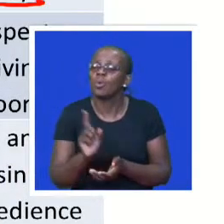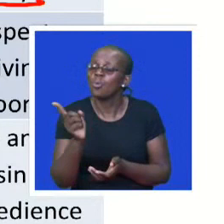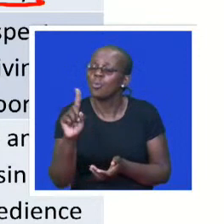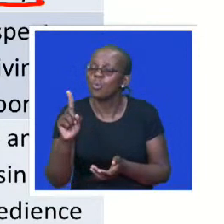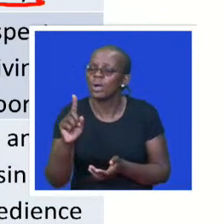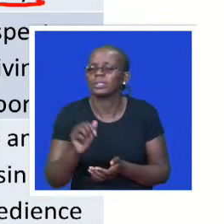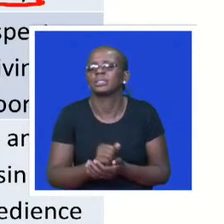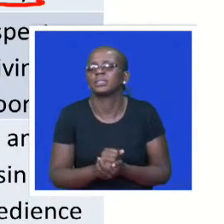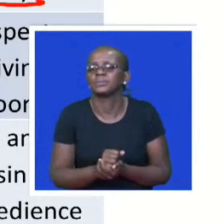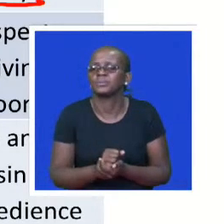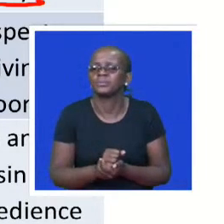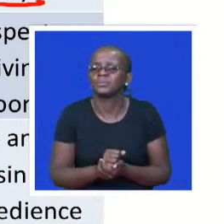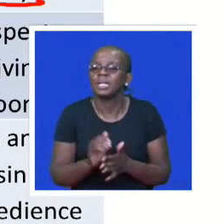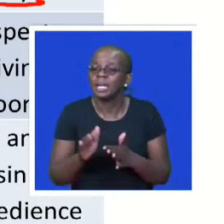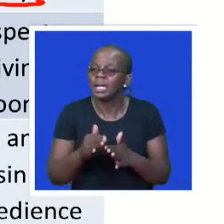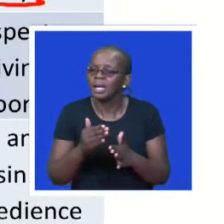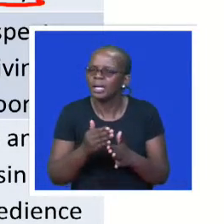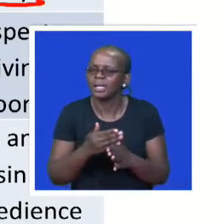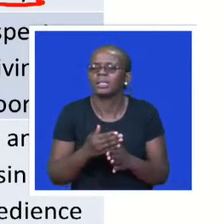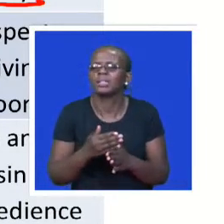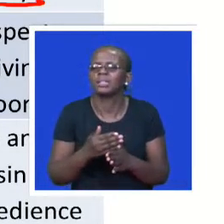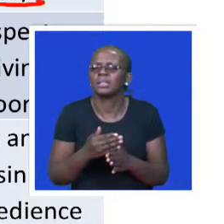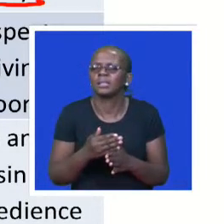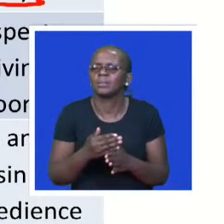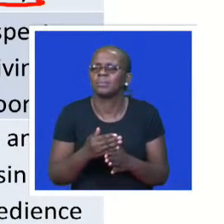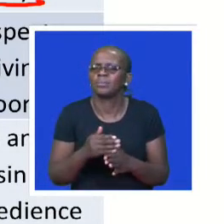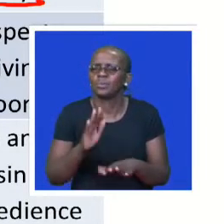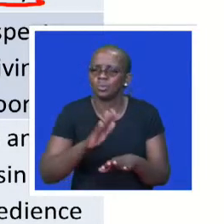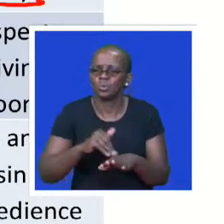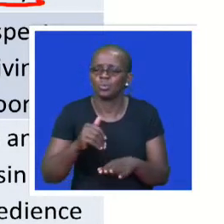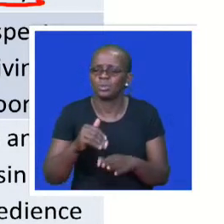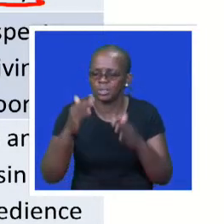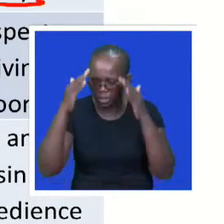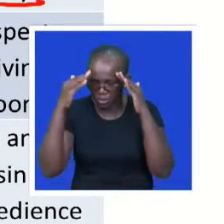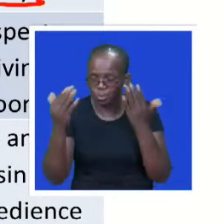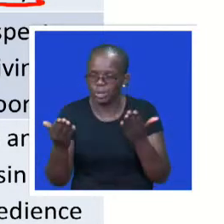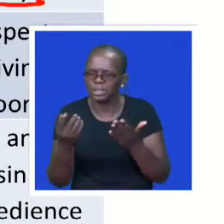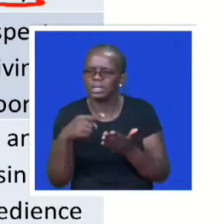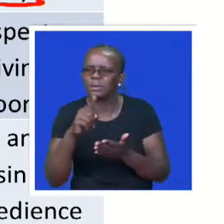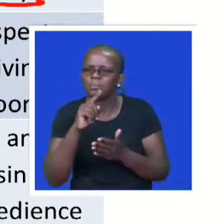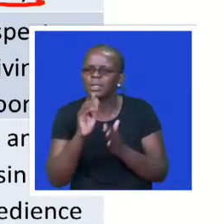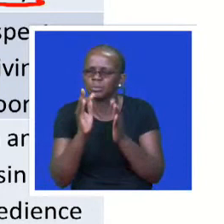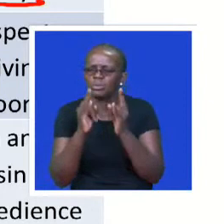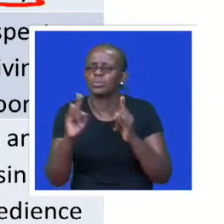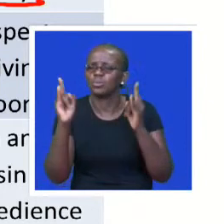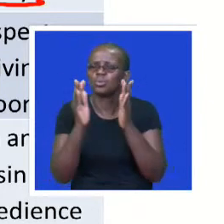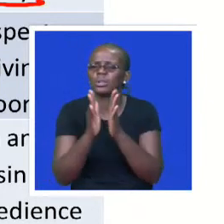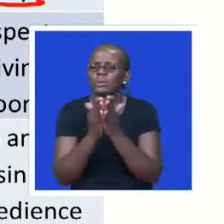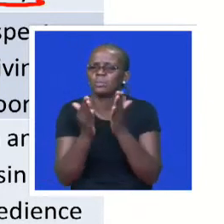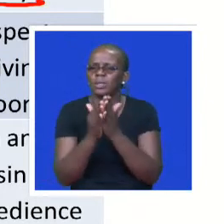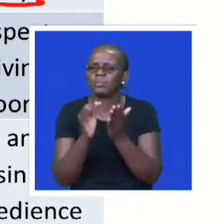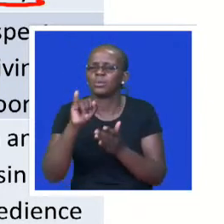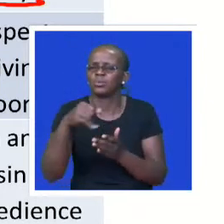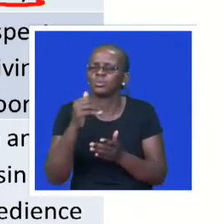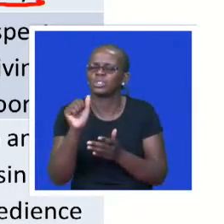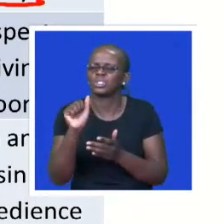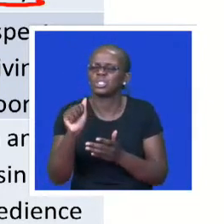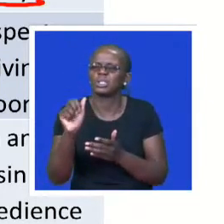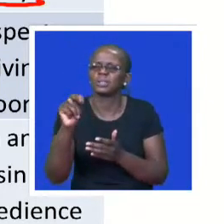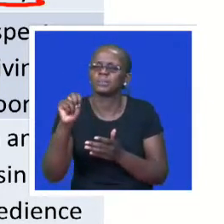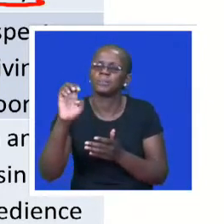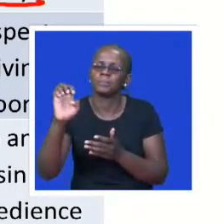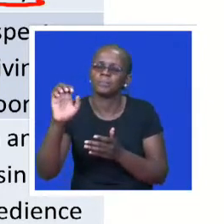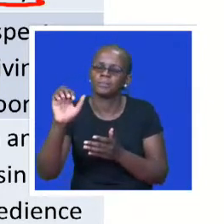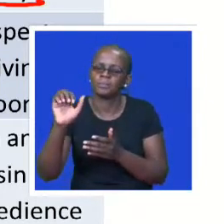As we are going to look at the sins of omission, please turn to James 4 verse 17 for me. So